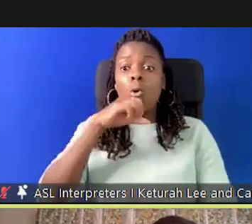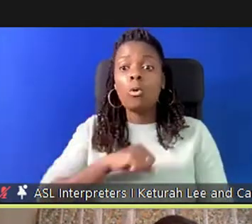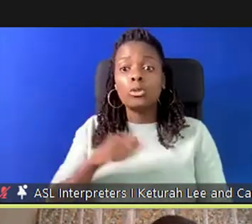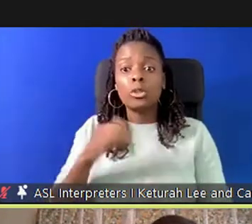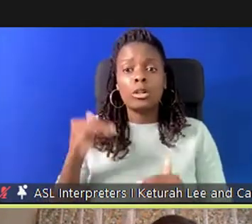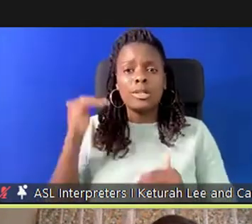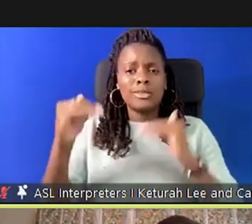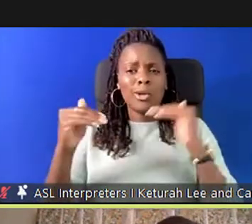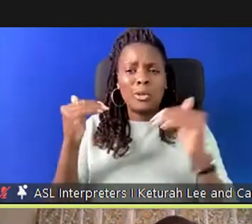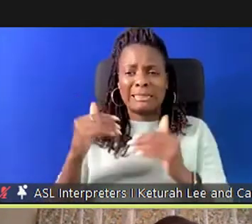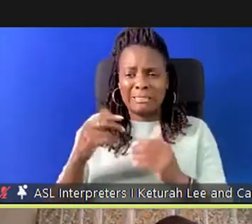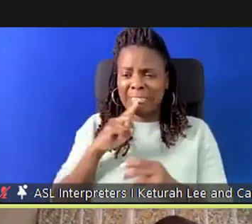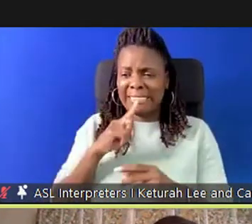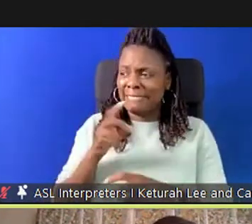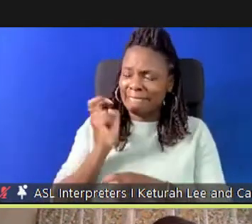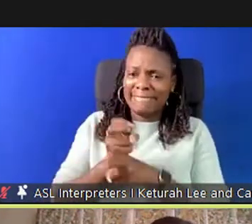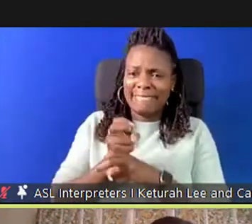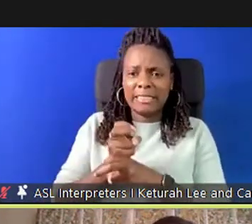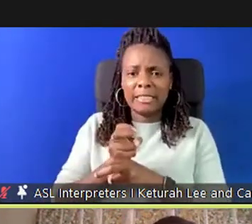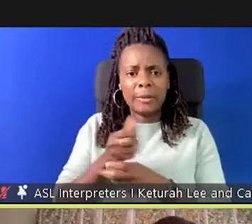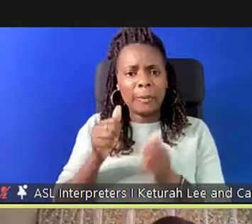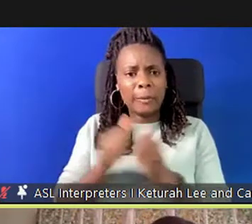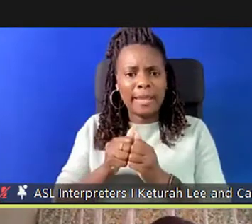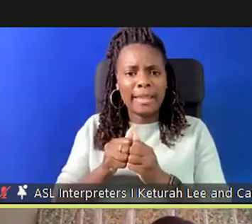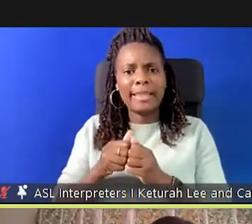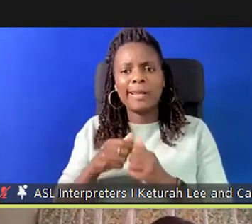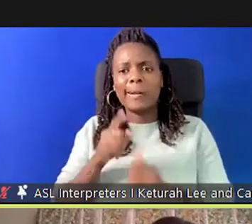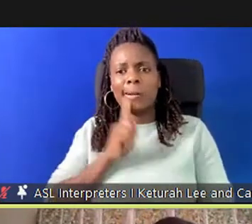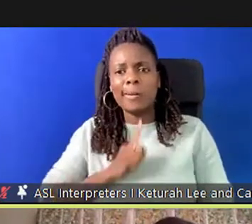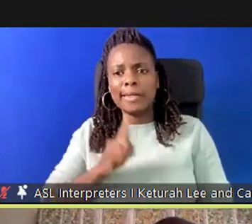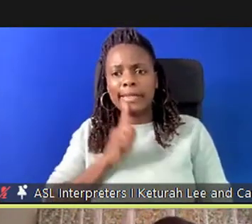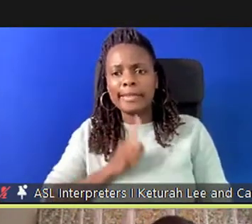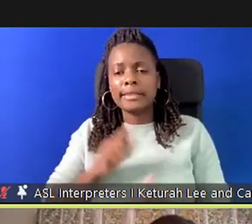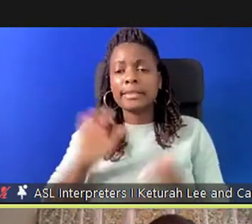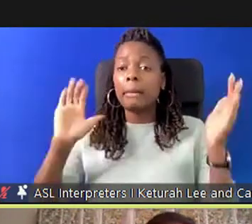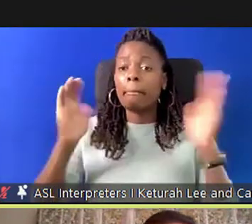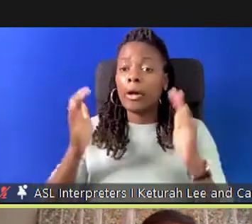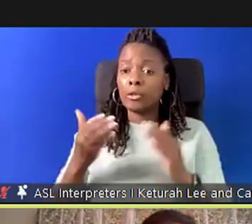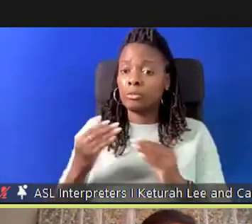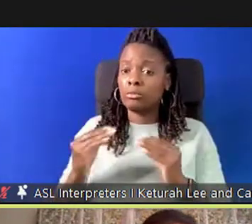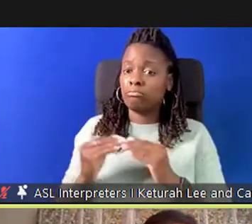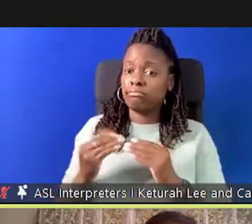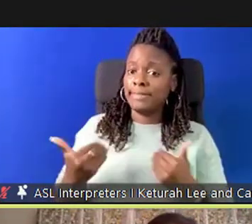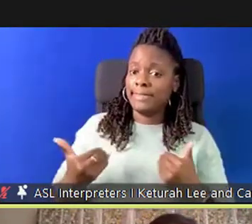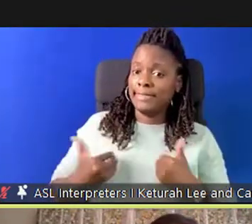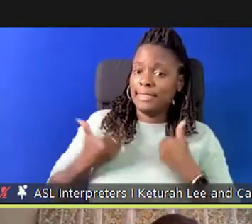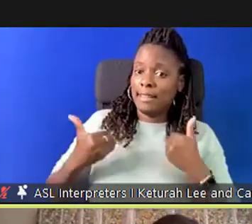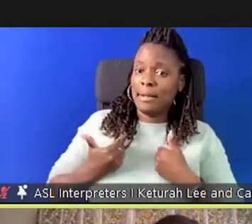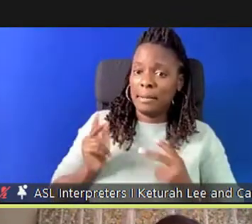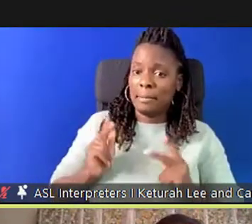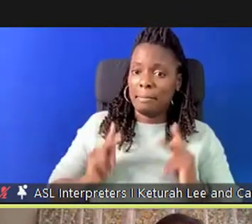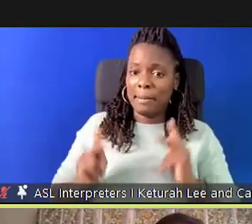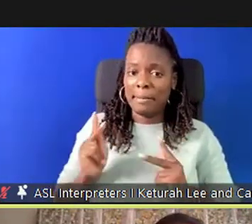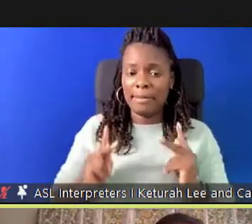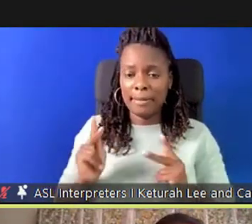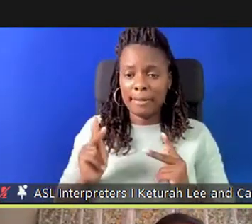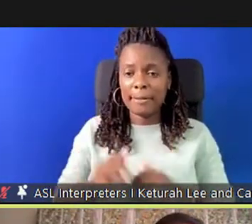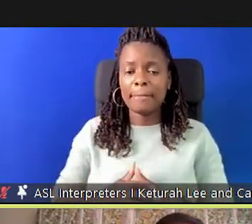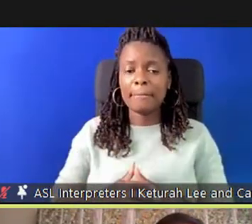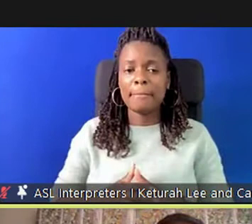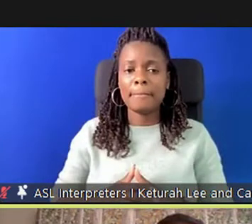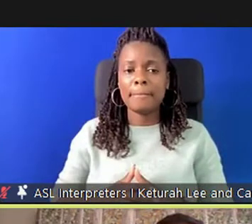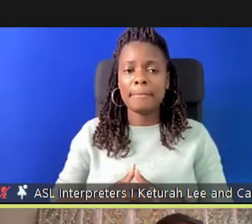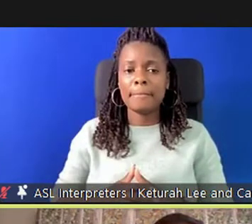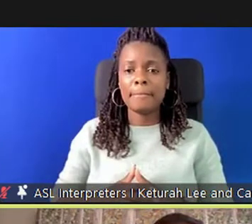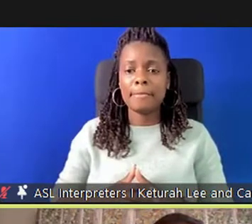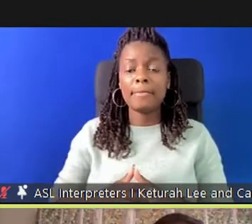in the lifespan, when loneliness might be a transient feeling, which actually motivates people to connect with others. And